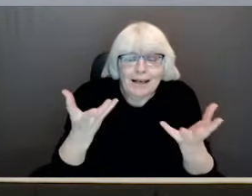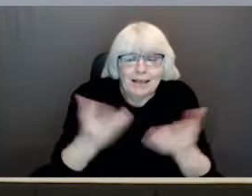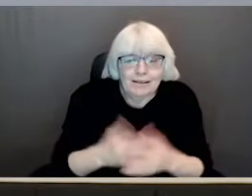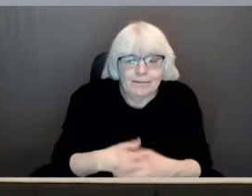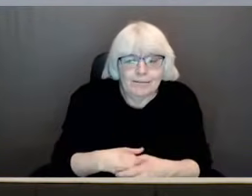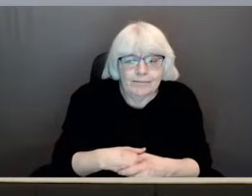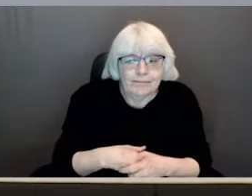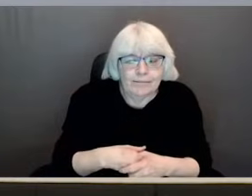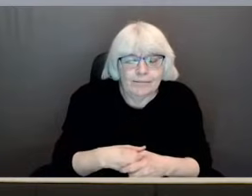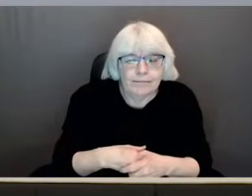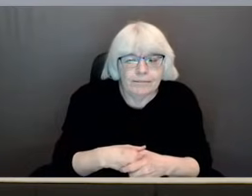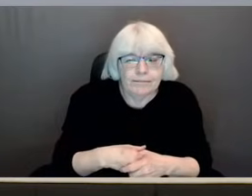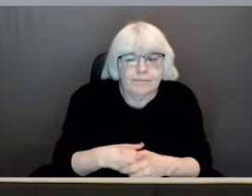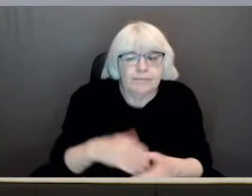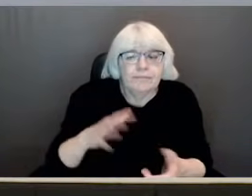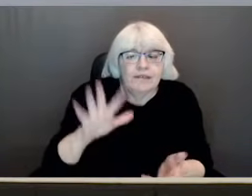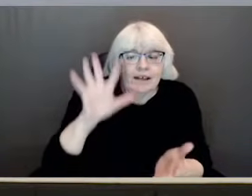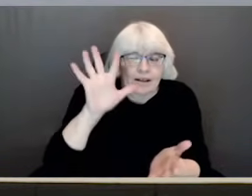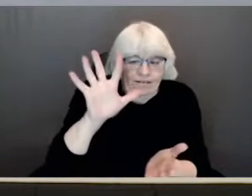Saturday, October 30th,